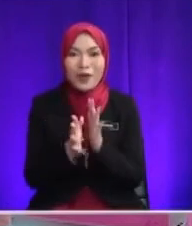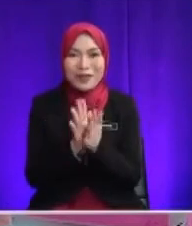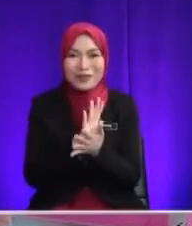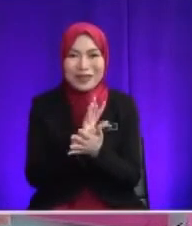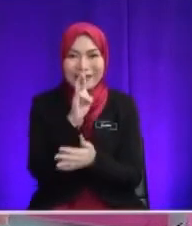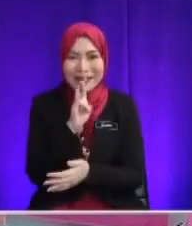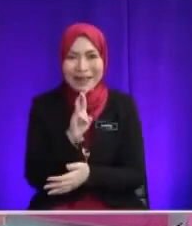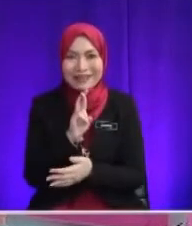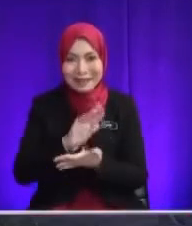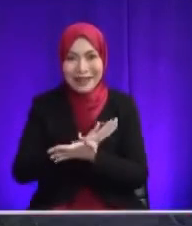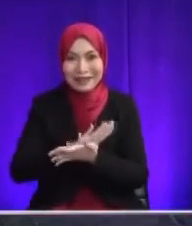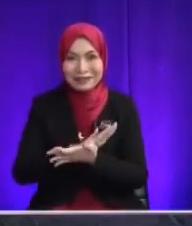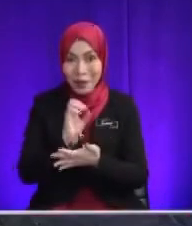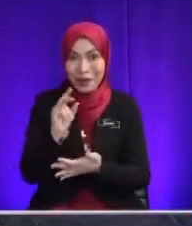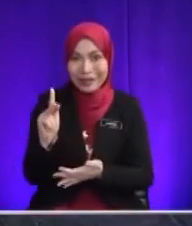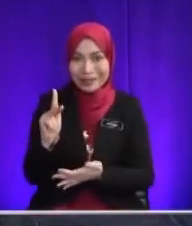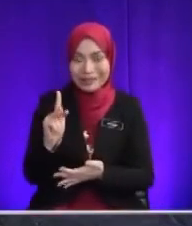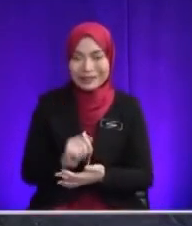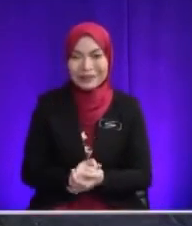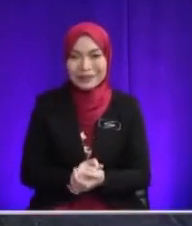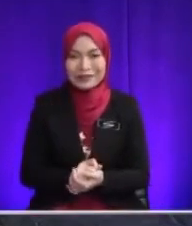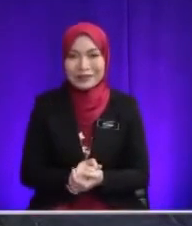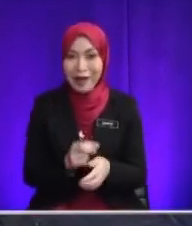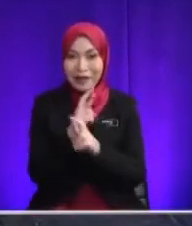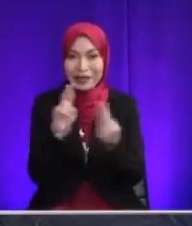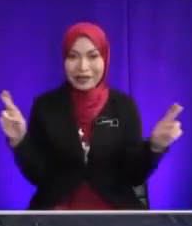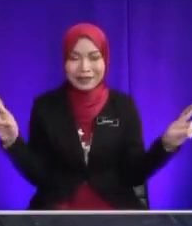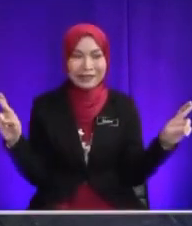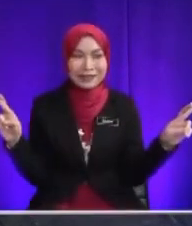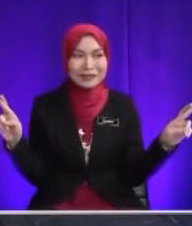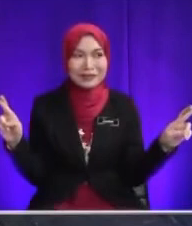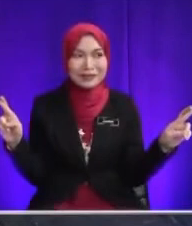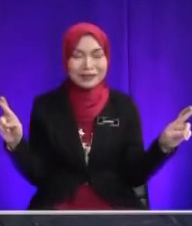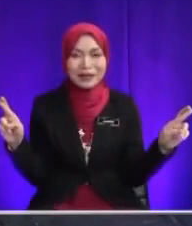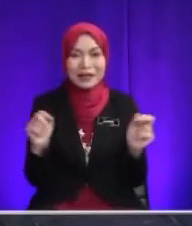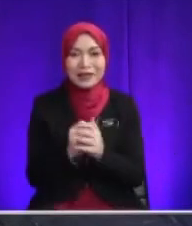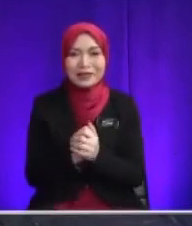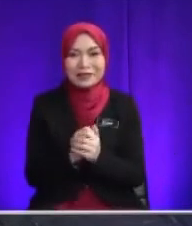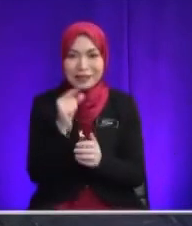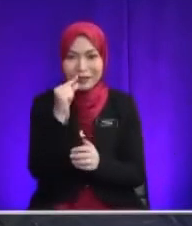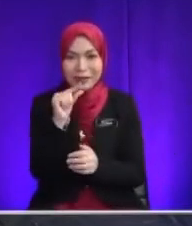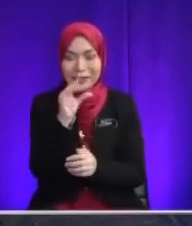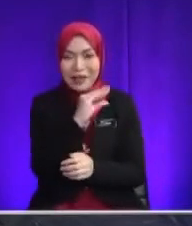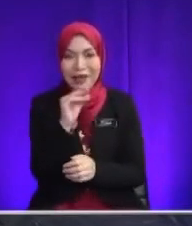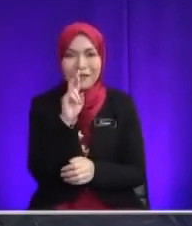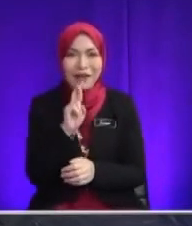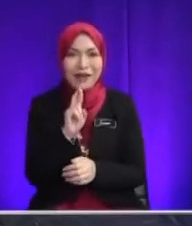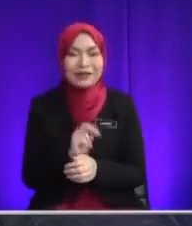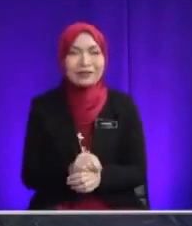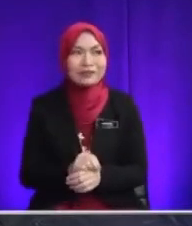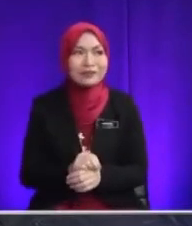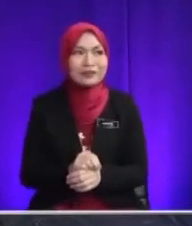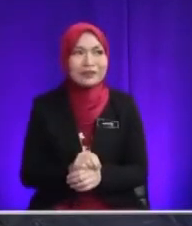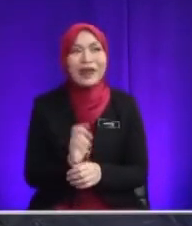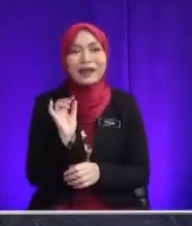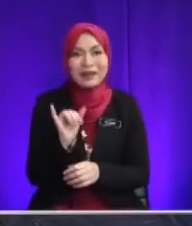so everyone, you have your cards ready, yeah? Your green and red card. Show me your green and red card. Everyone is ready. Hey. All right.